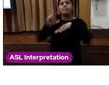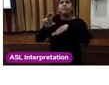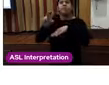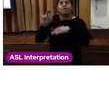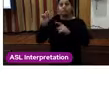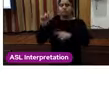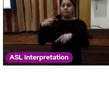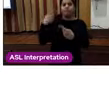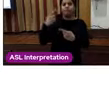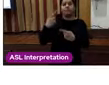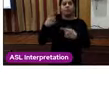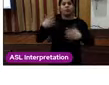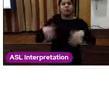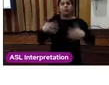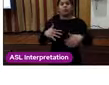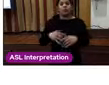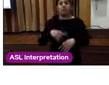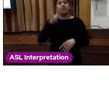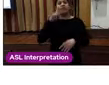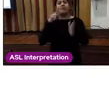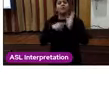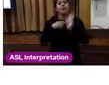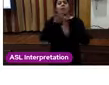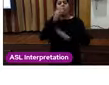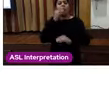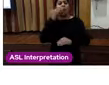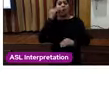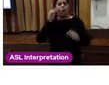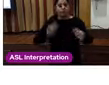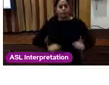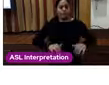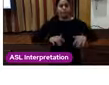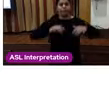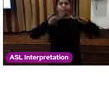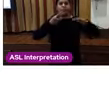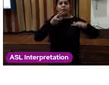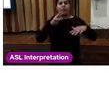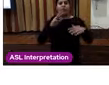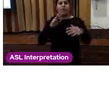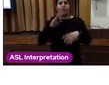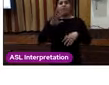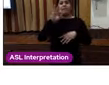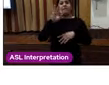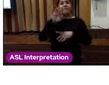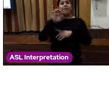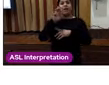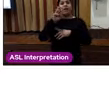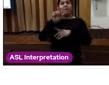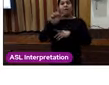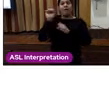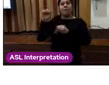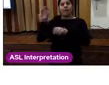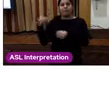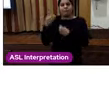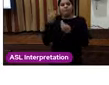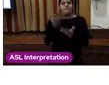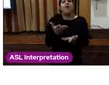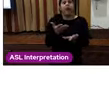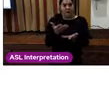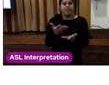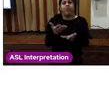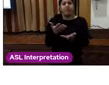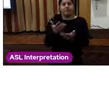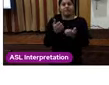if you live in a home and your home got flooded, FEMA had disaster assistance provided to you, and we're able to get